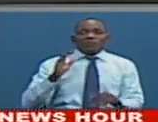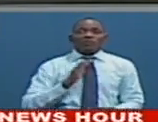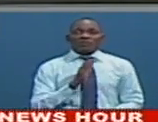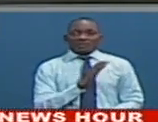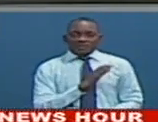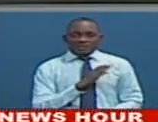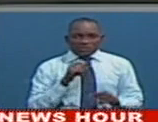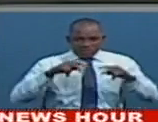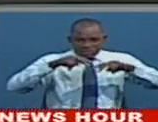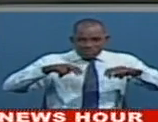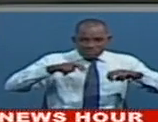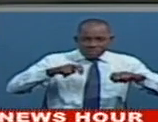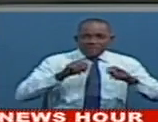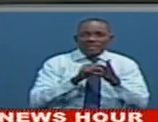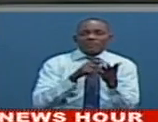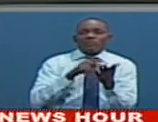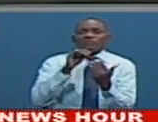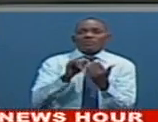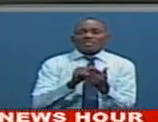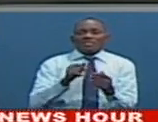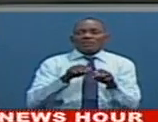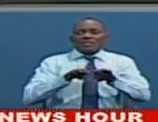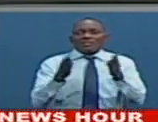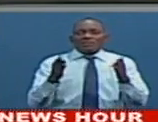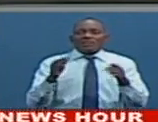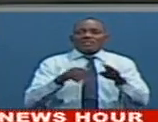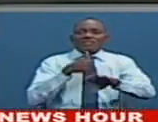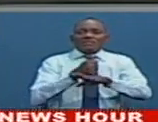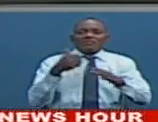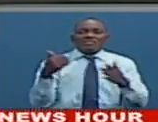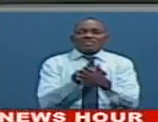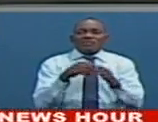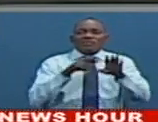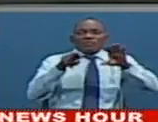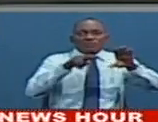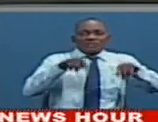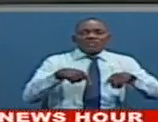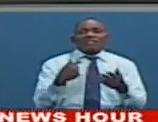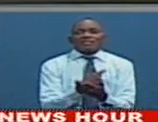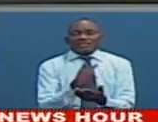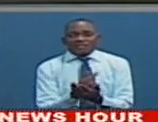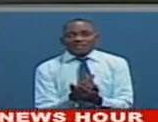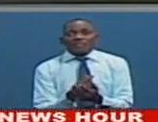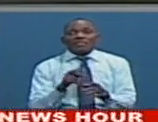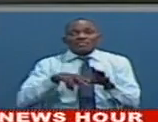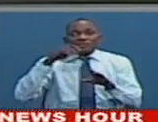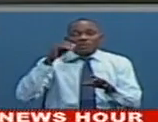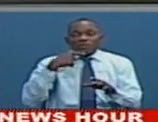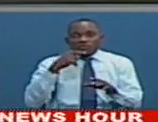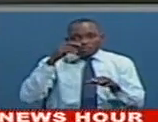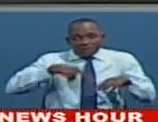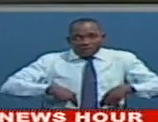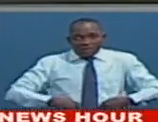Commission of Enquiry into the creation of new regions at the Flagstaff House. The commission is chaired by a